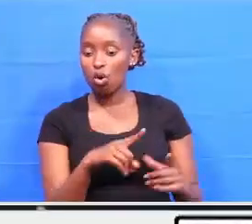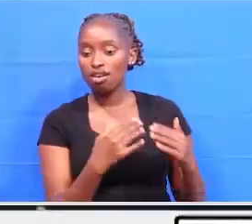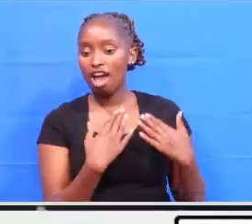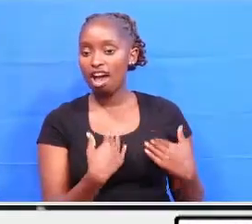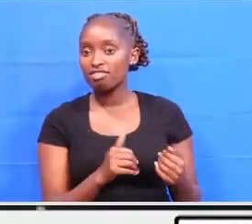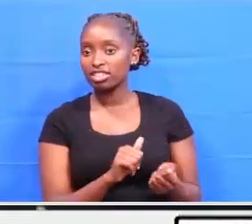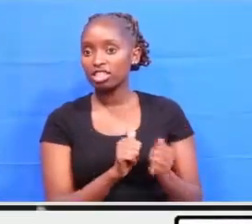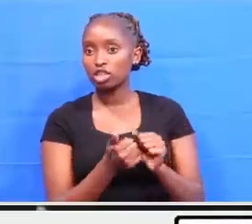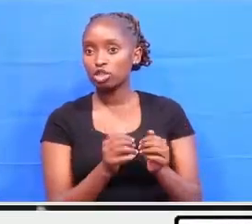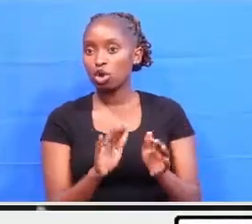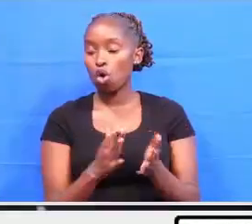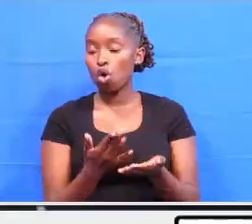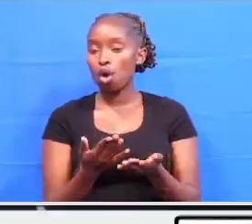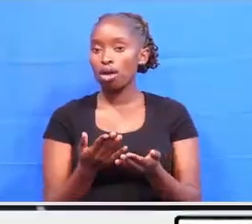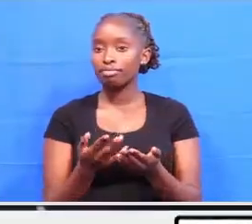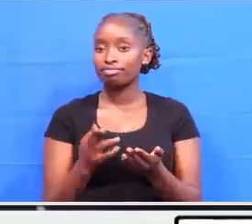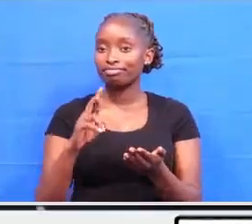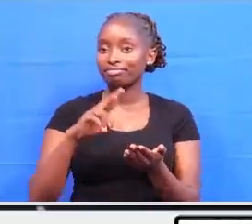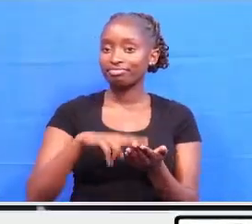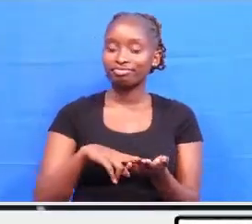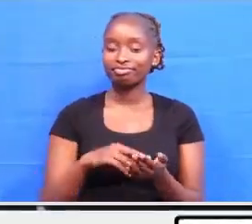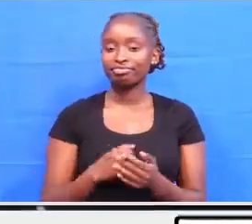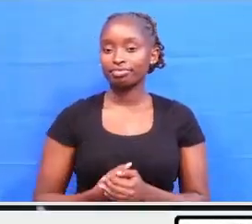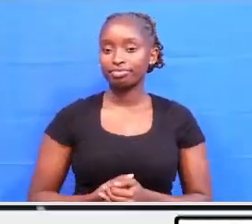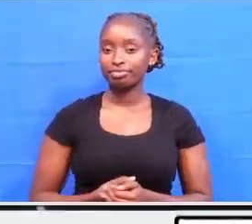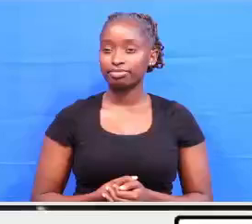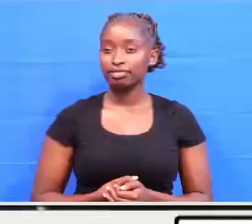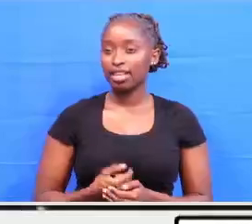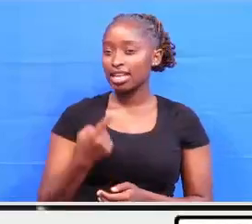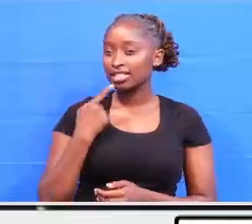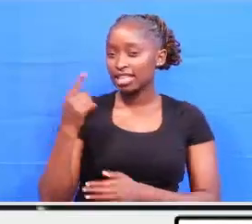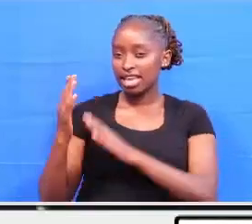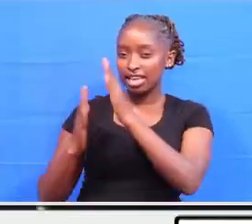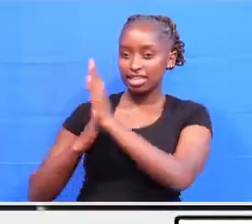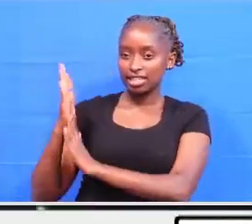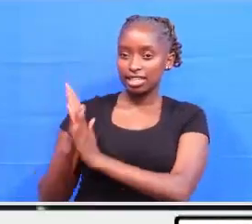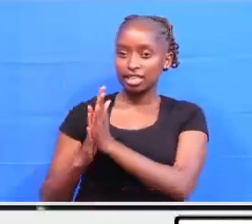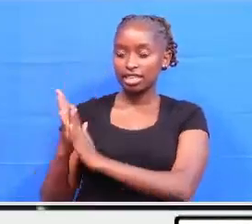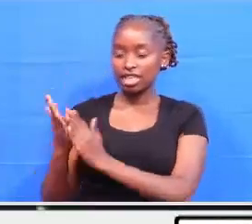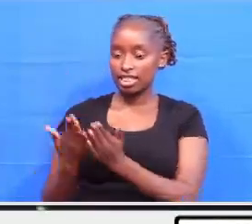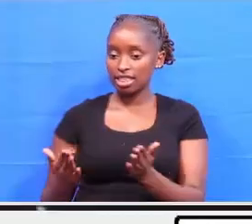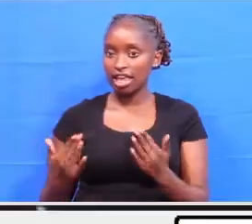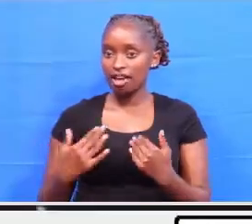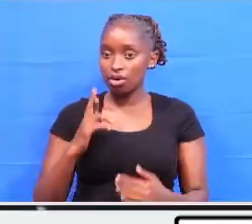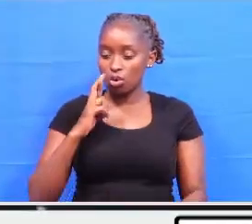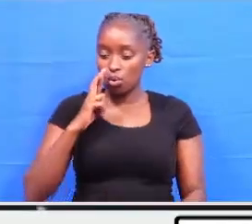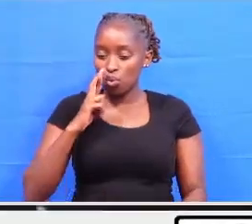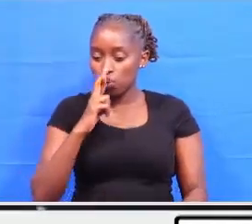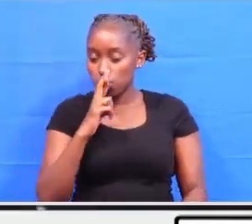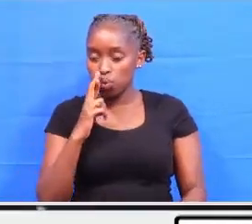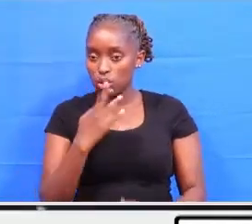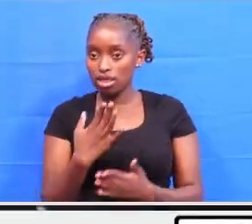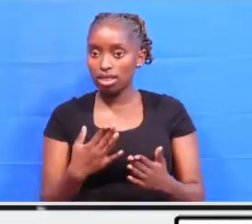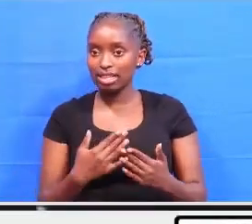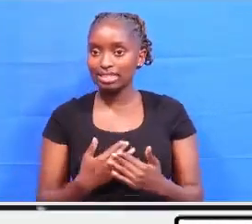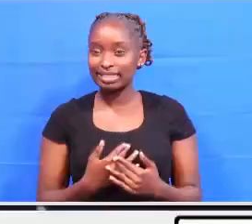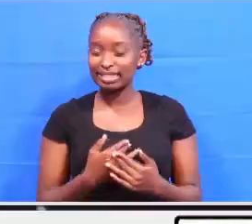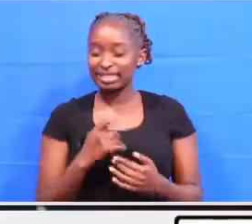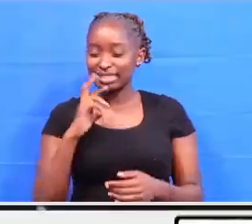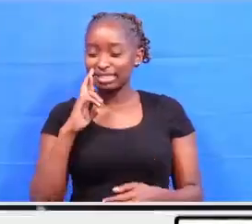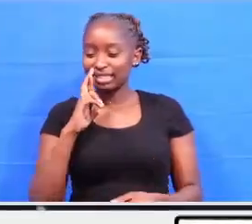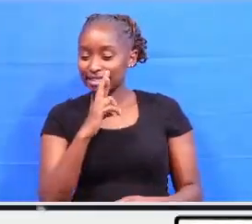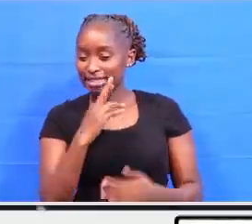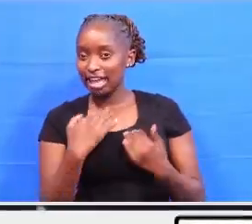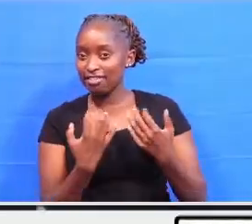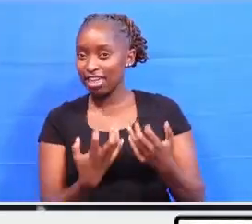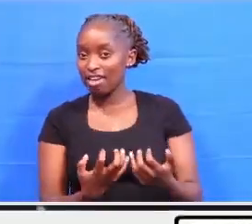X. Now, you said something very interesting. There is the risk factor. It's very risky to just give your money to someone